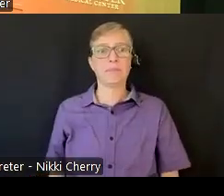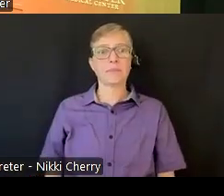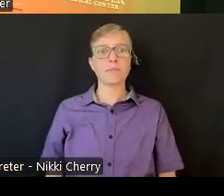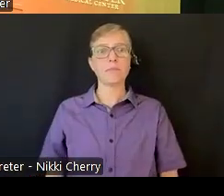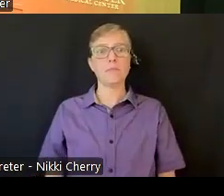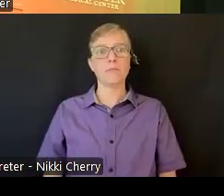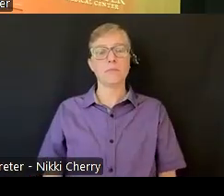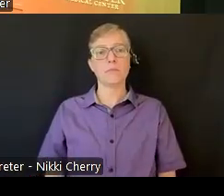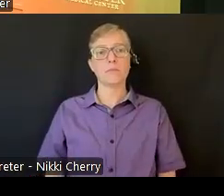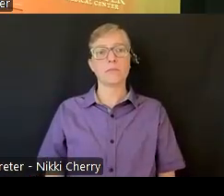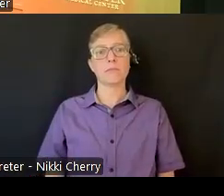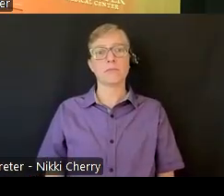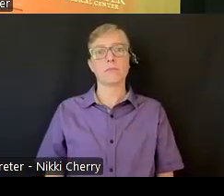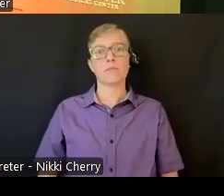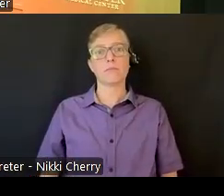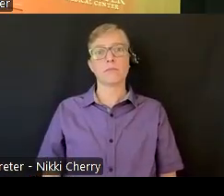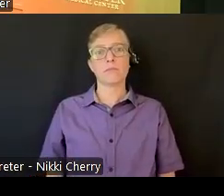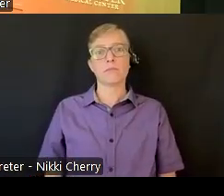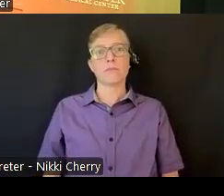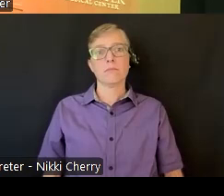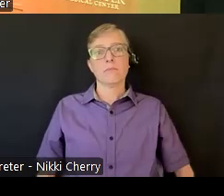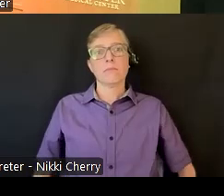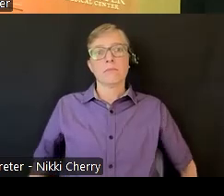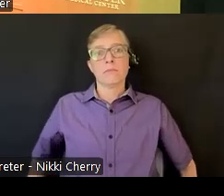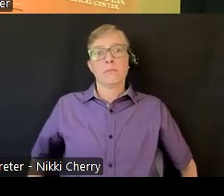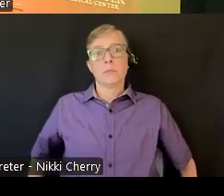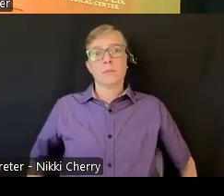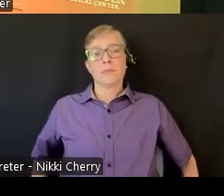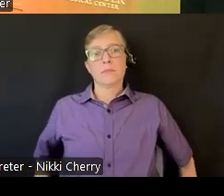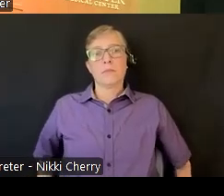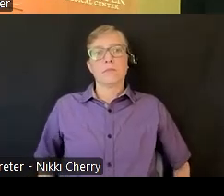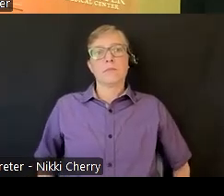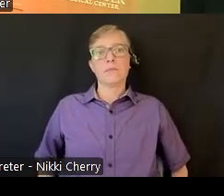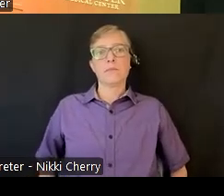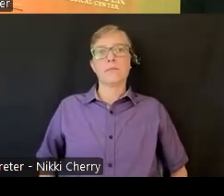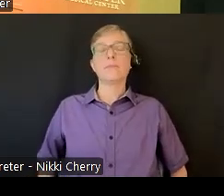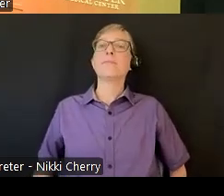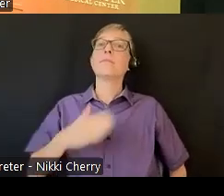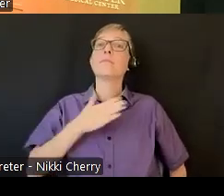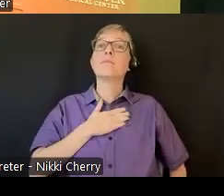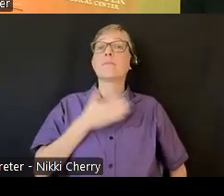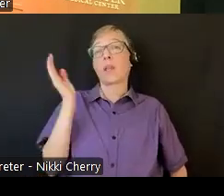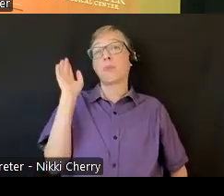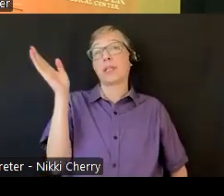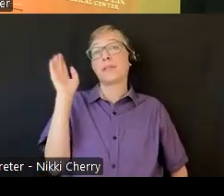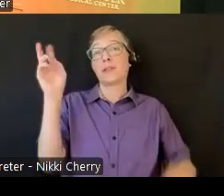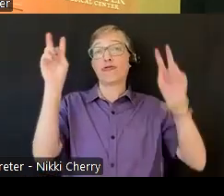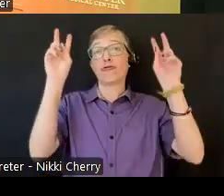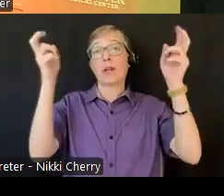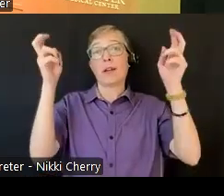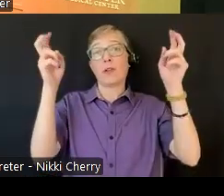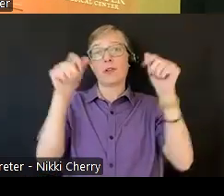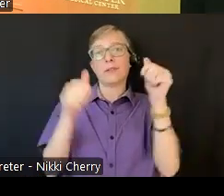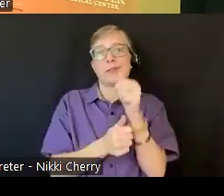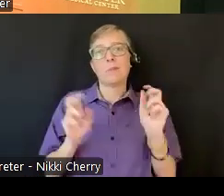And that relates to the topic, the subtitle of my talk. What is our path